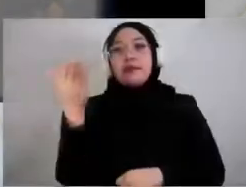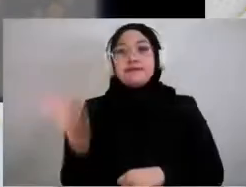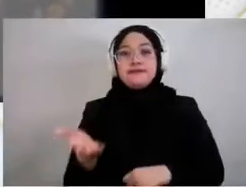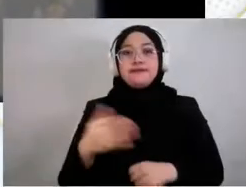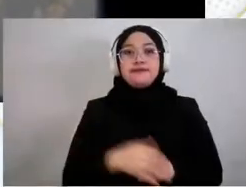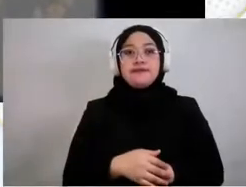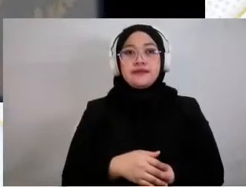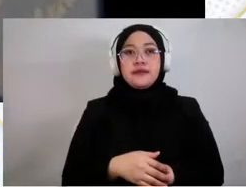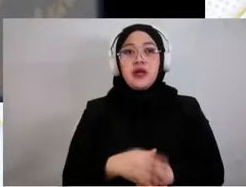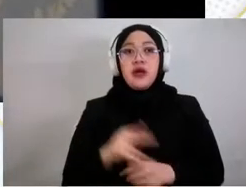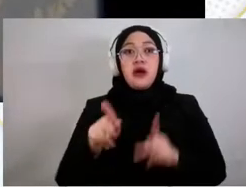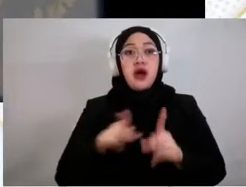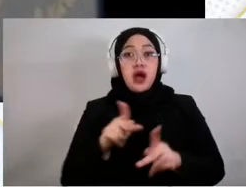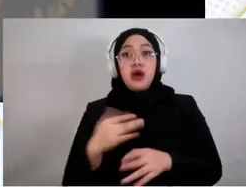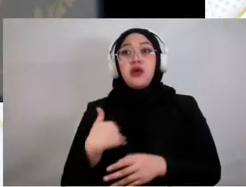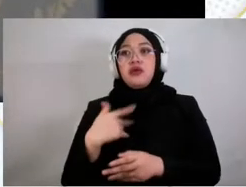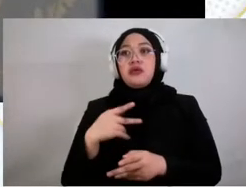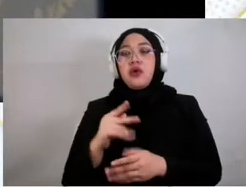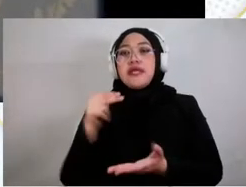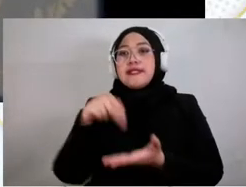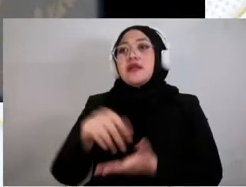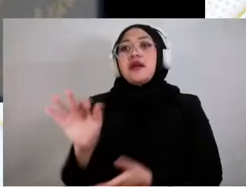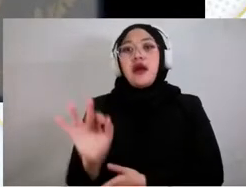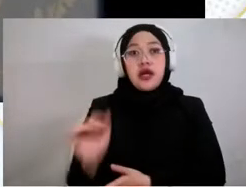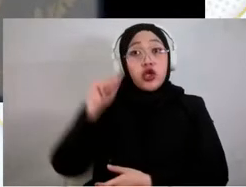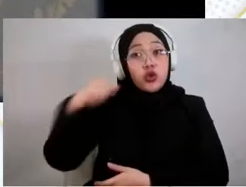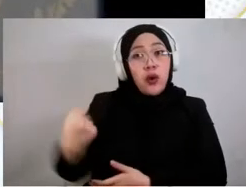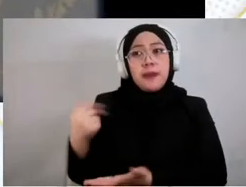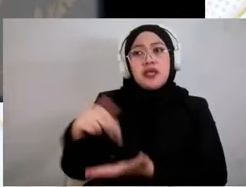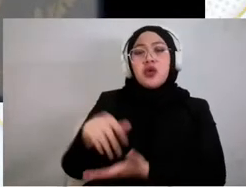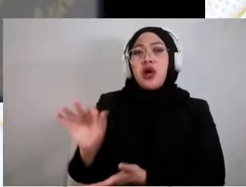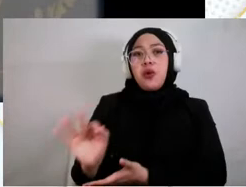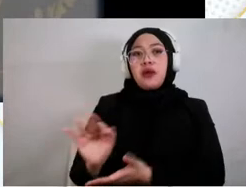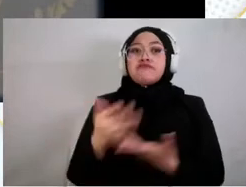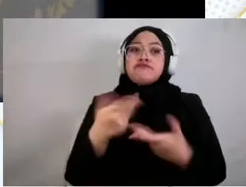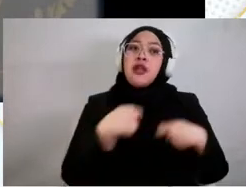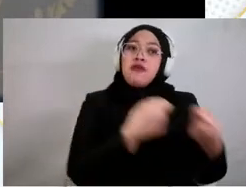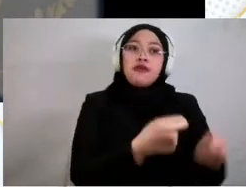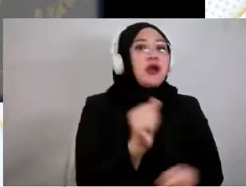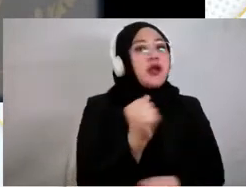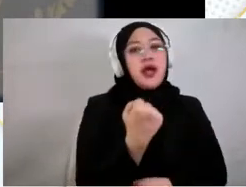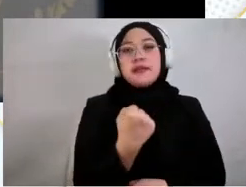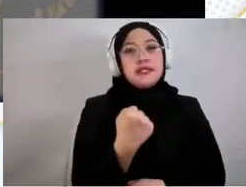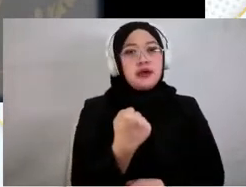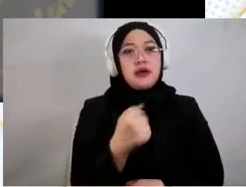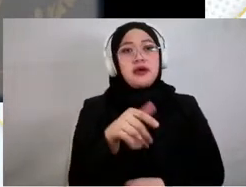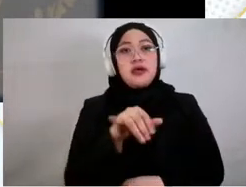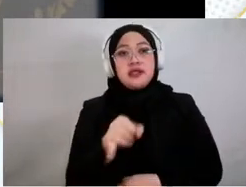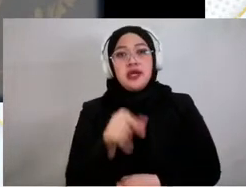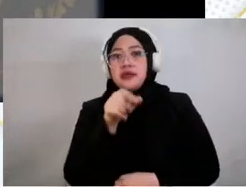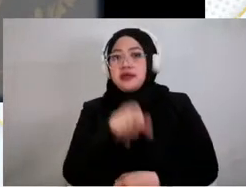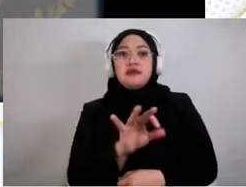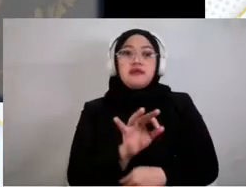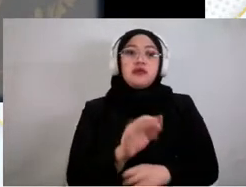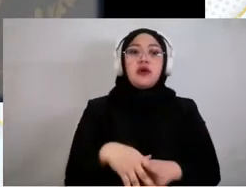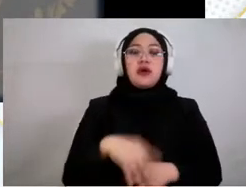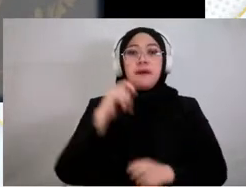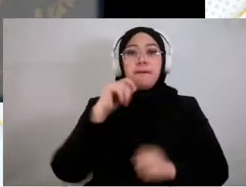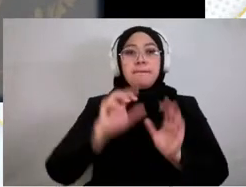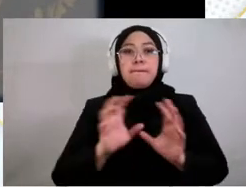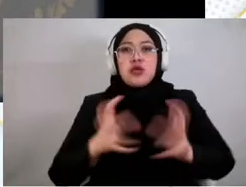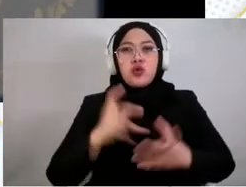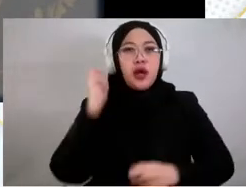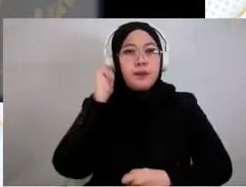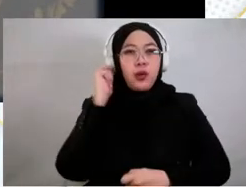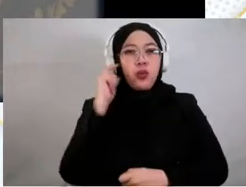no permission, no female military resources, and eventually there will be no female military ready to deploy. That's the